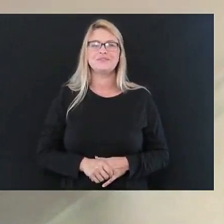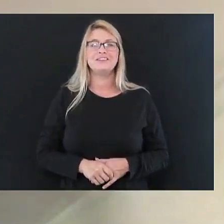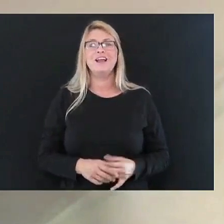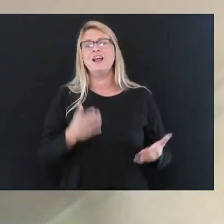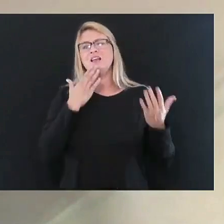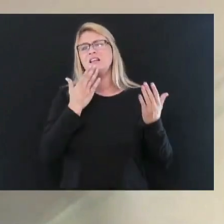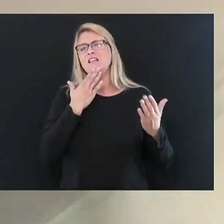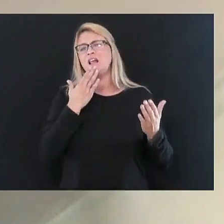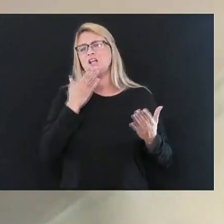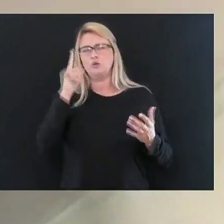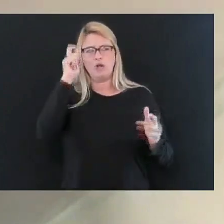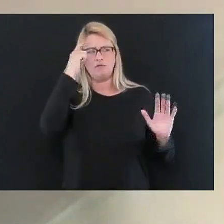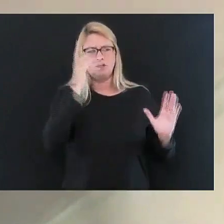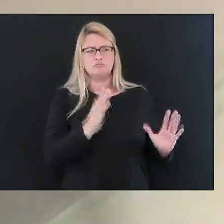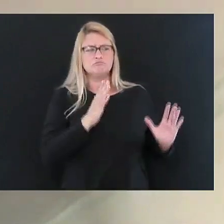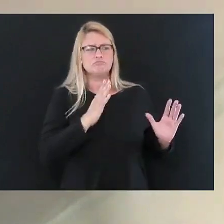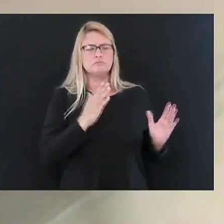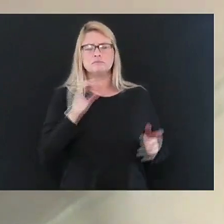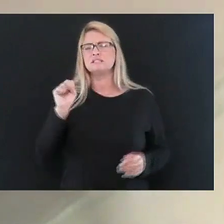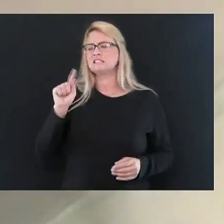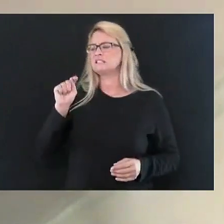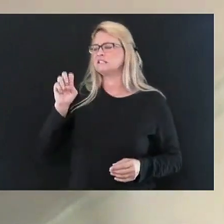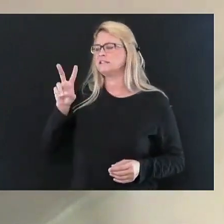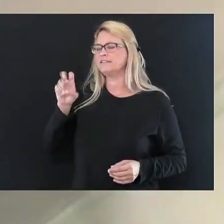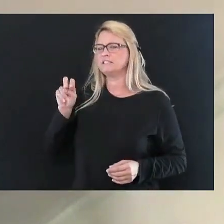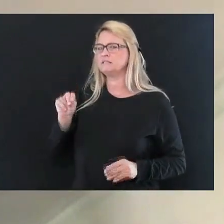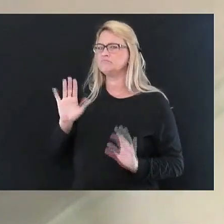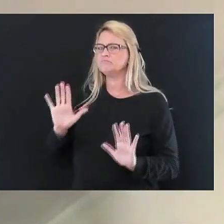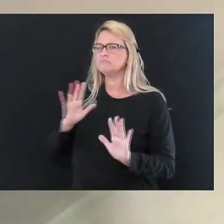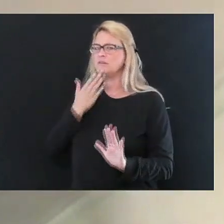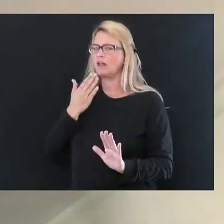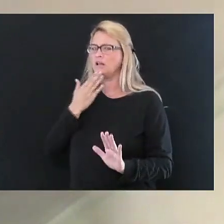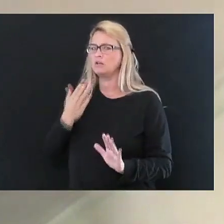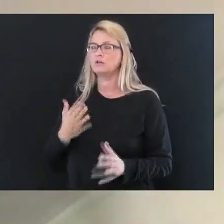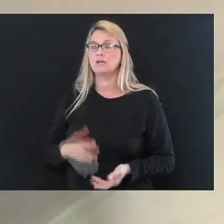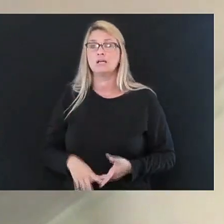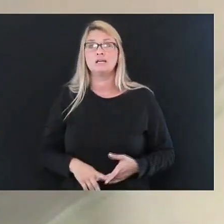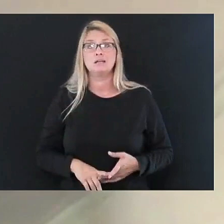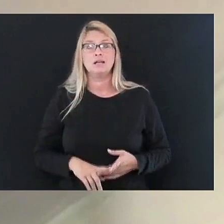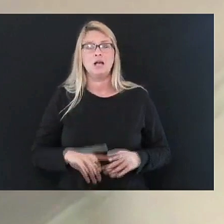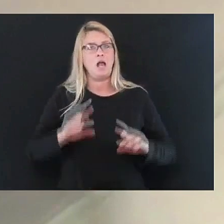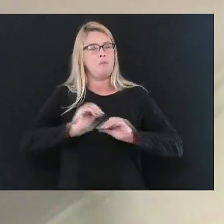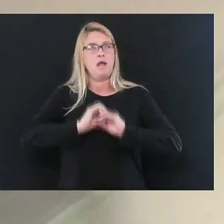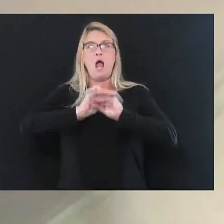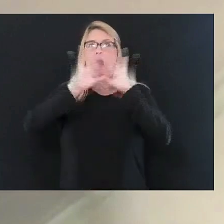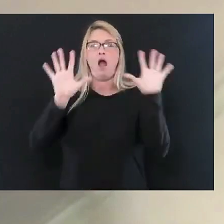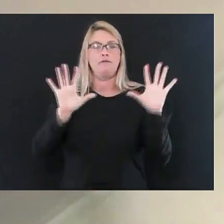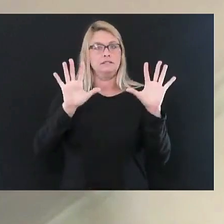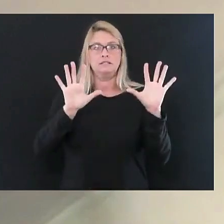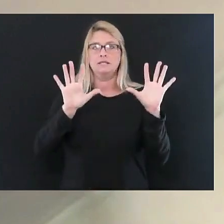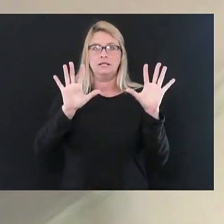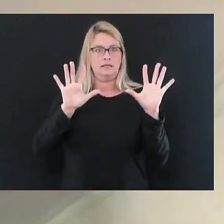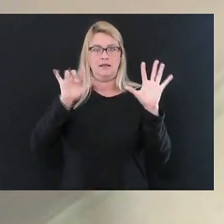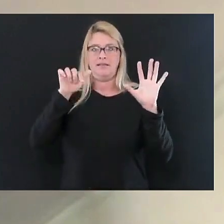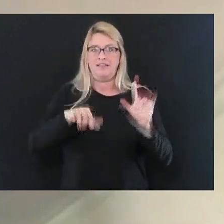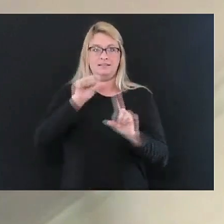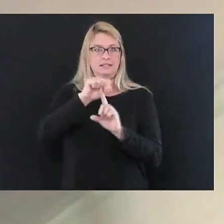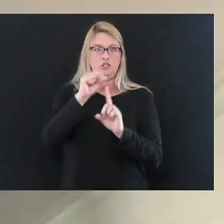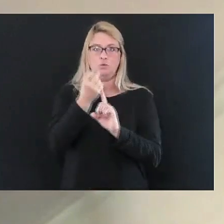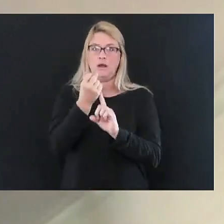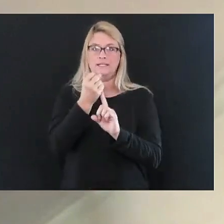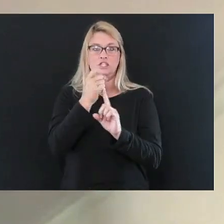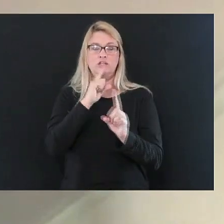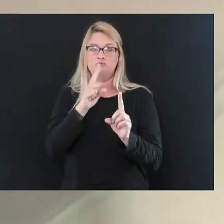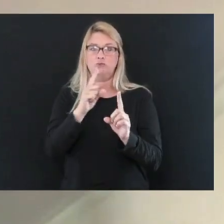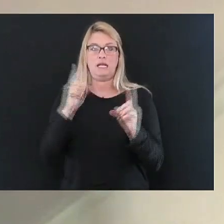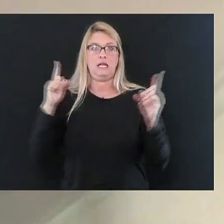that that the truth is that this is such a complex set of issues that